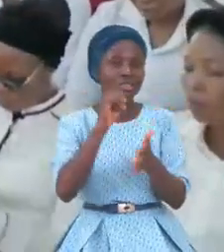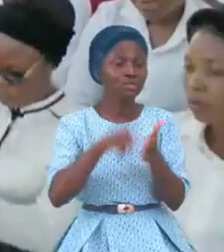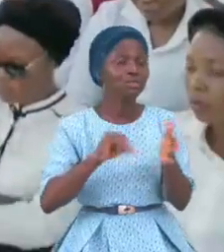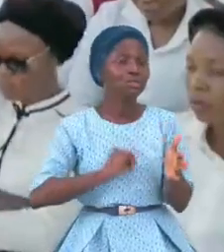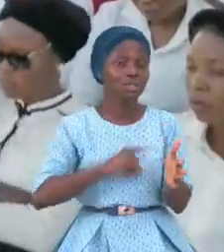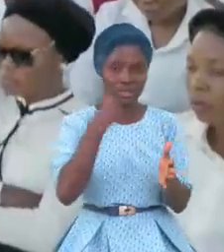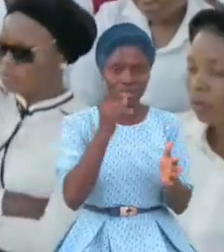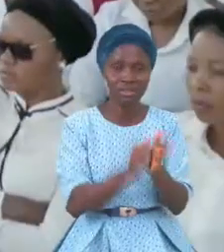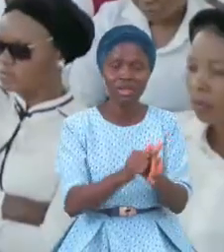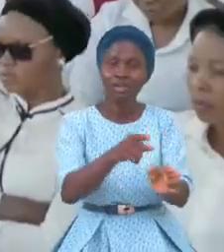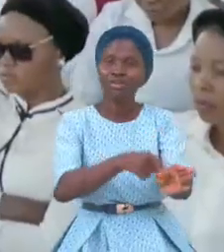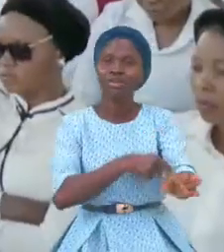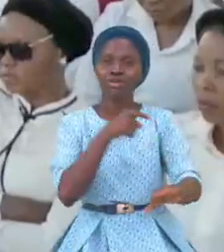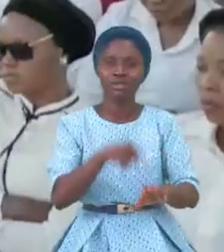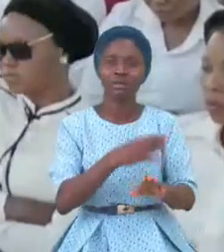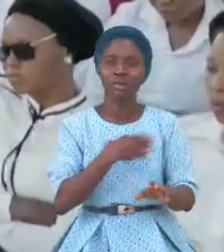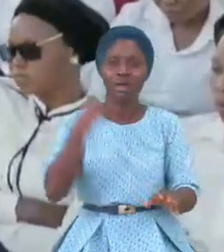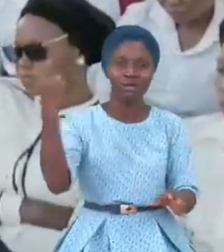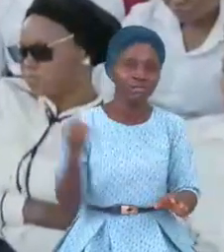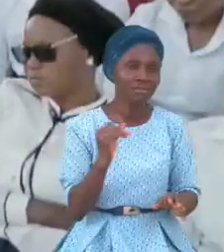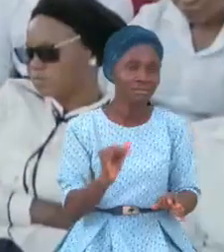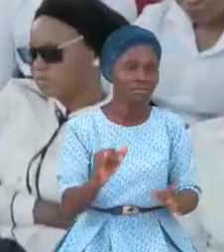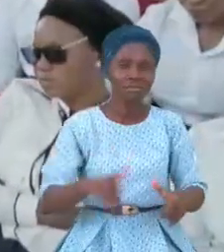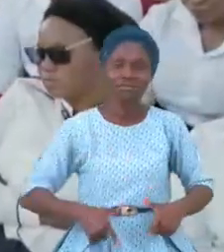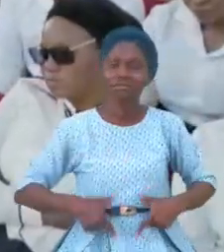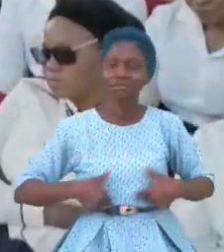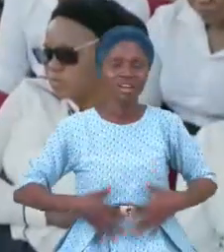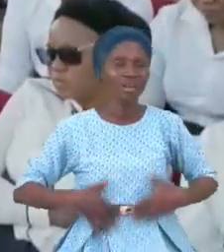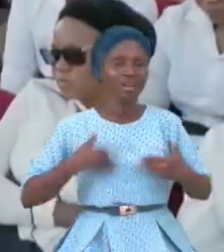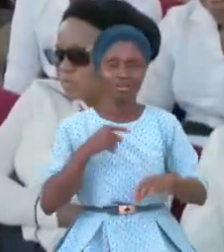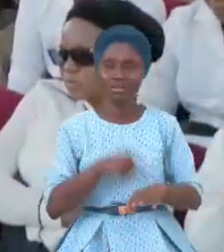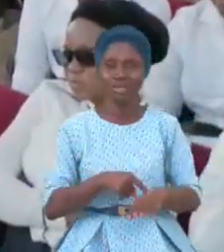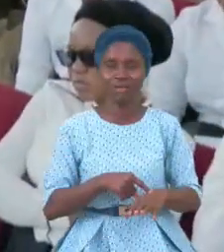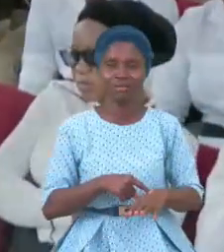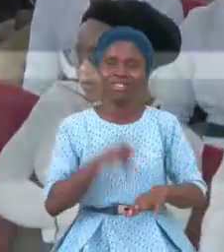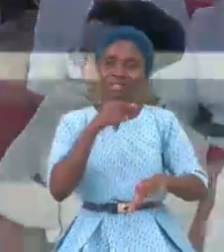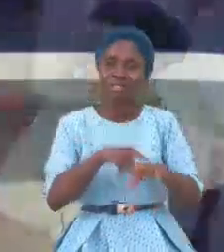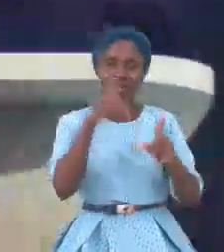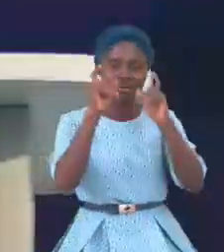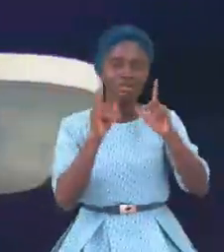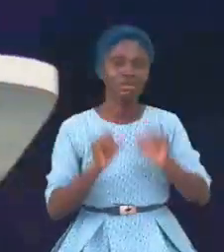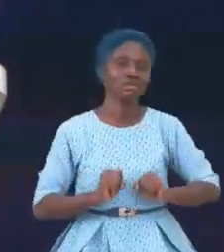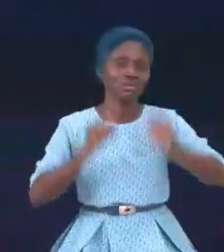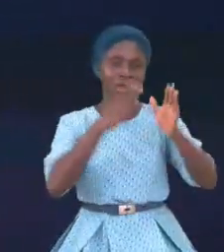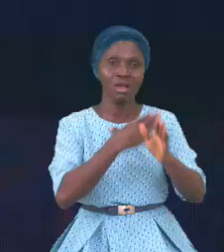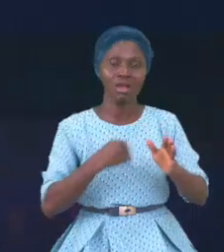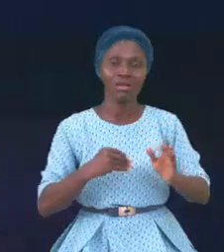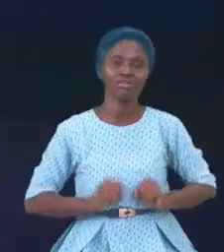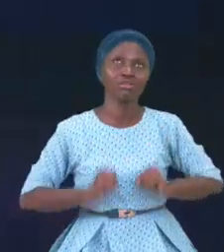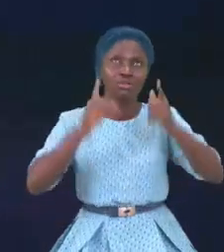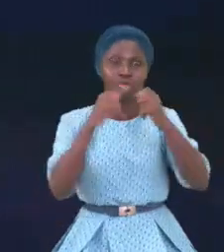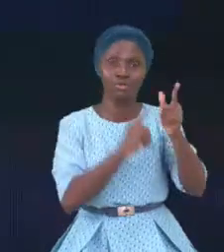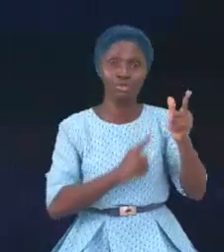time, lifetime, time tested, consecration and submission to the Lord